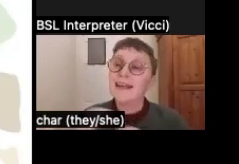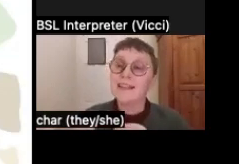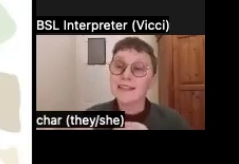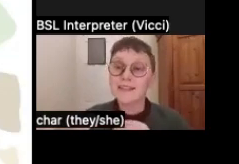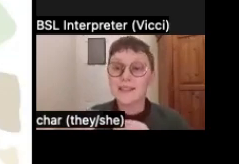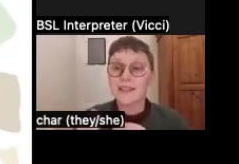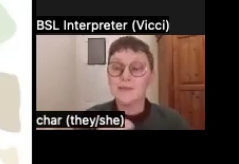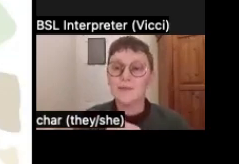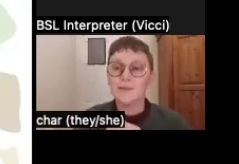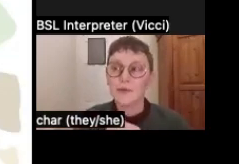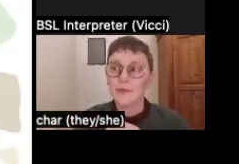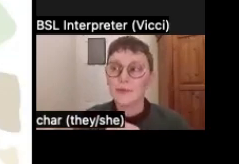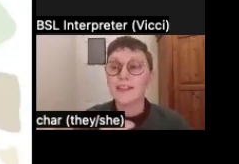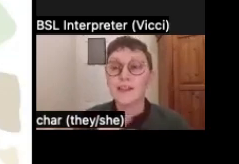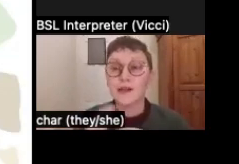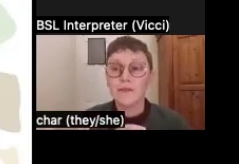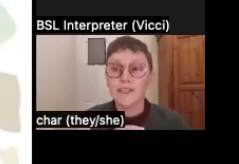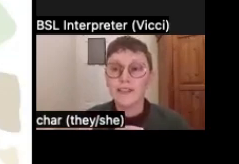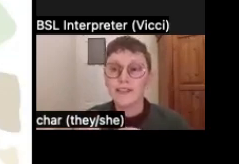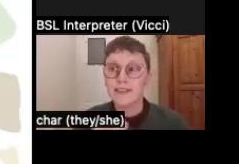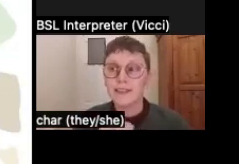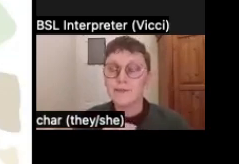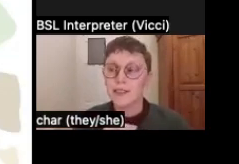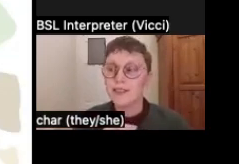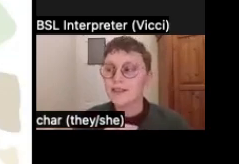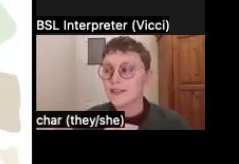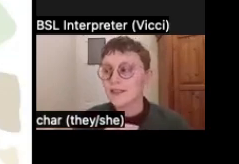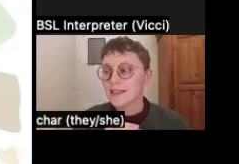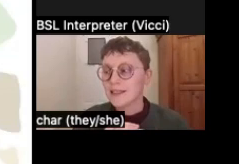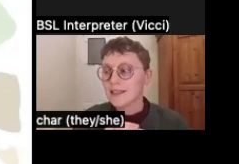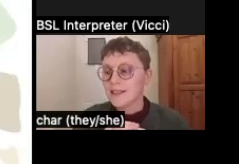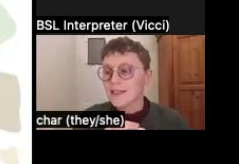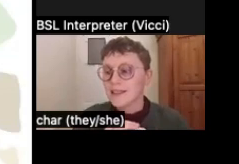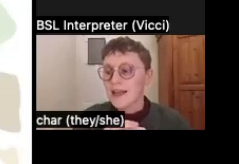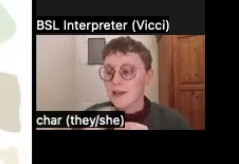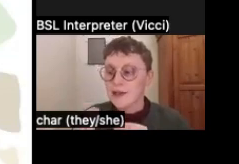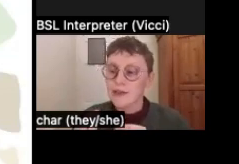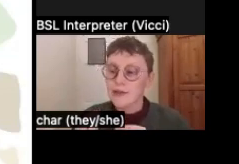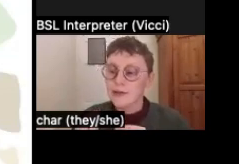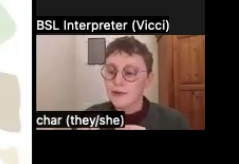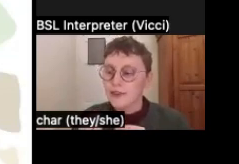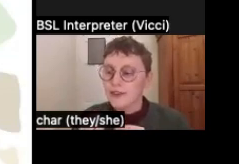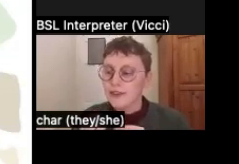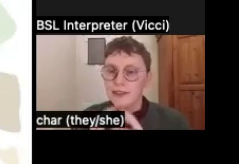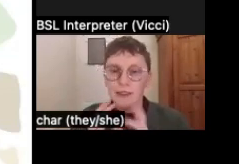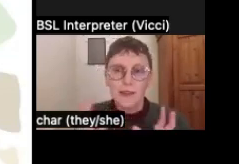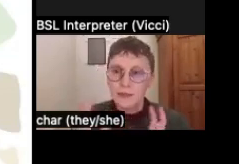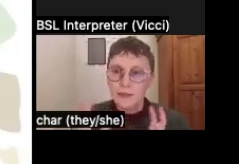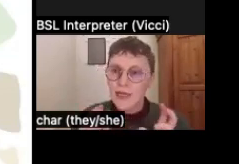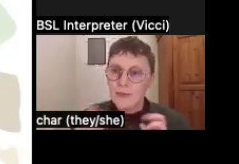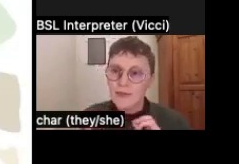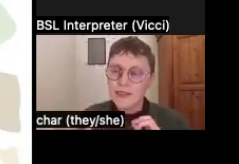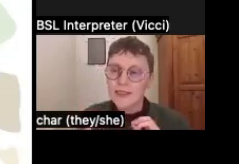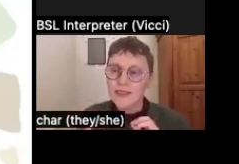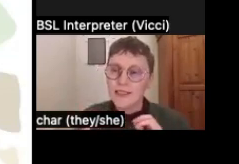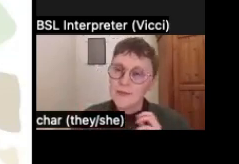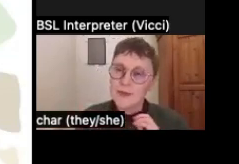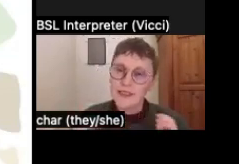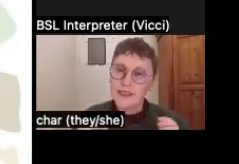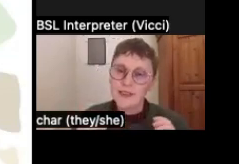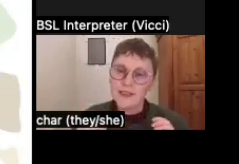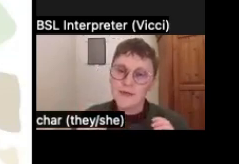then against particular conventions that might echo neoliberal